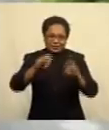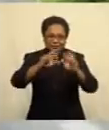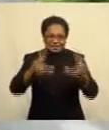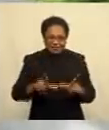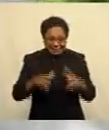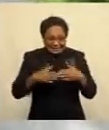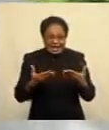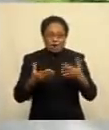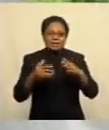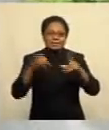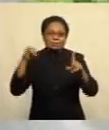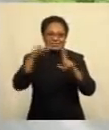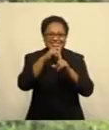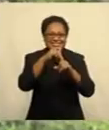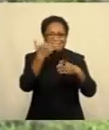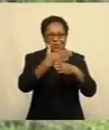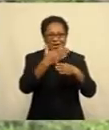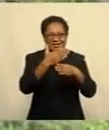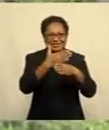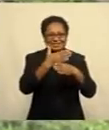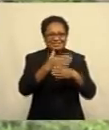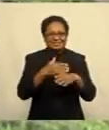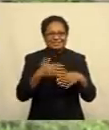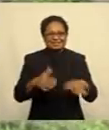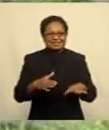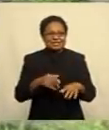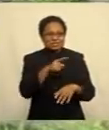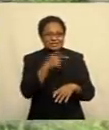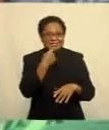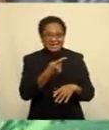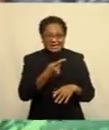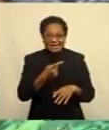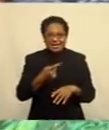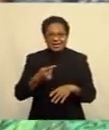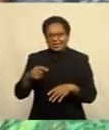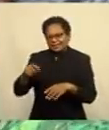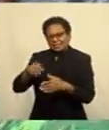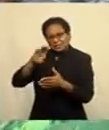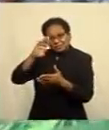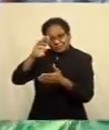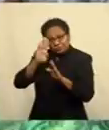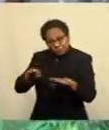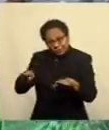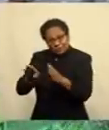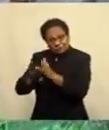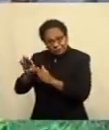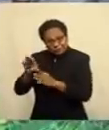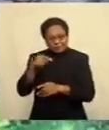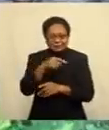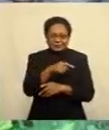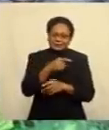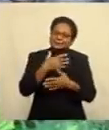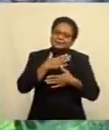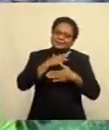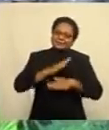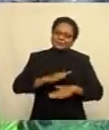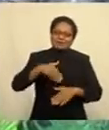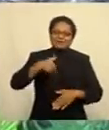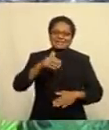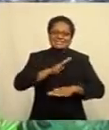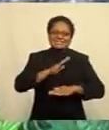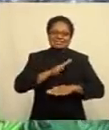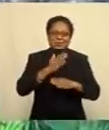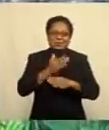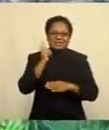Namosi. She says the success of her students is what makes her career worth the time. Apeniso Ngerndovu,